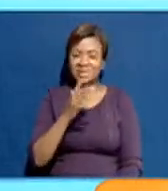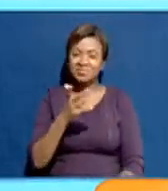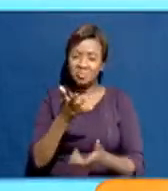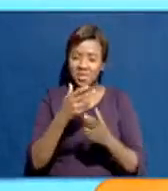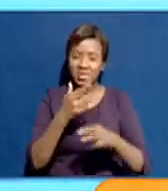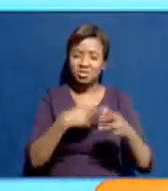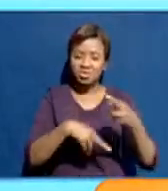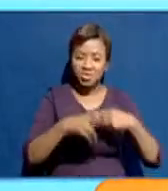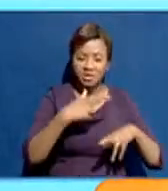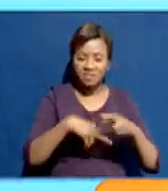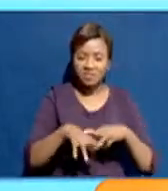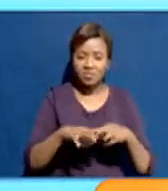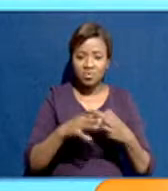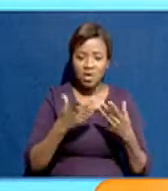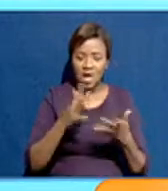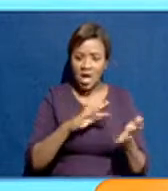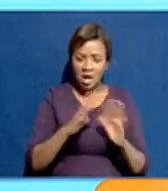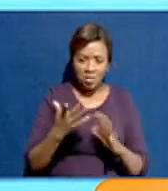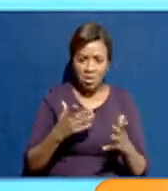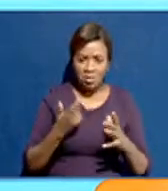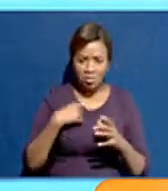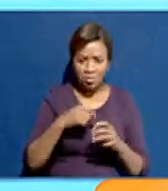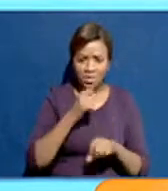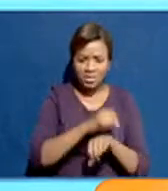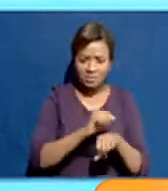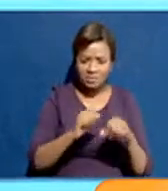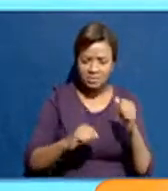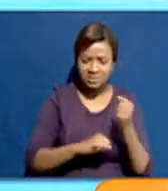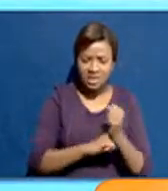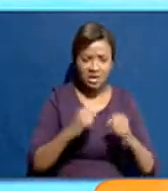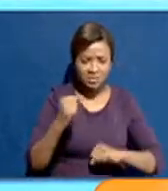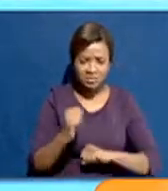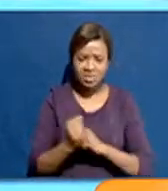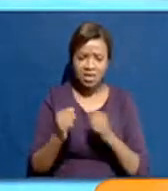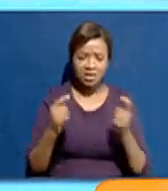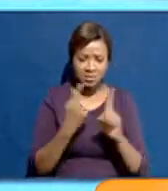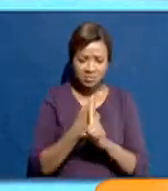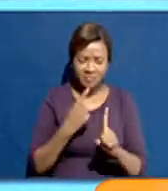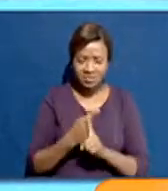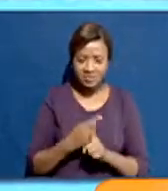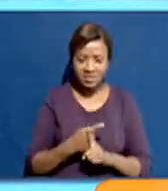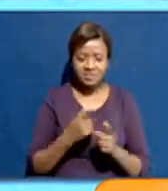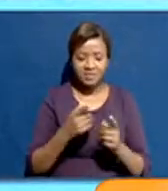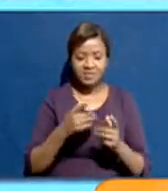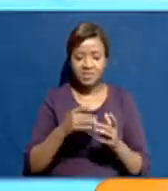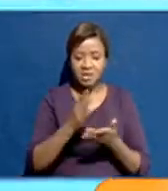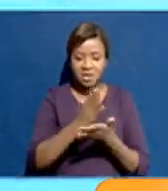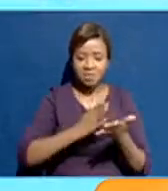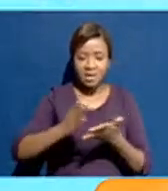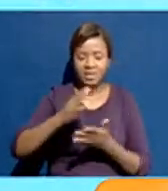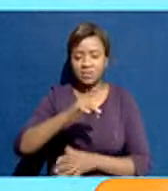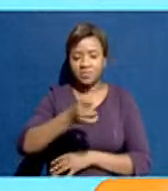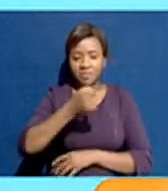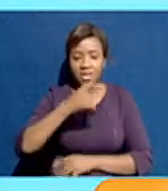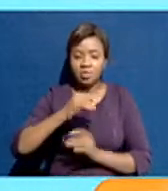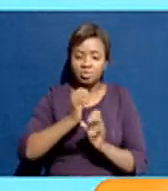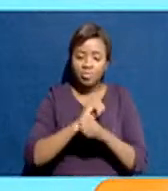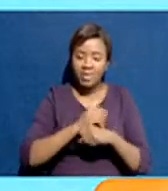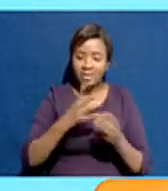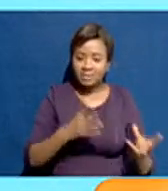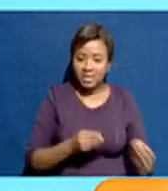review our infrastructure. Our infrastructure also need to encourage people to access